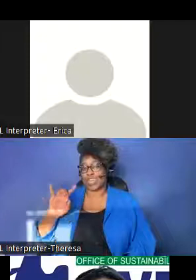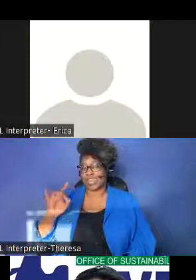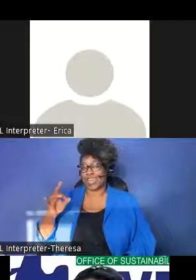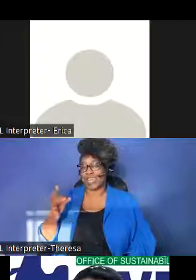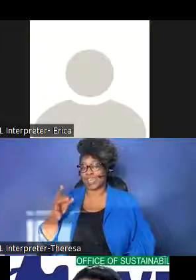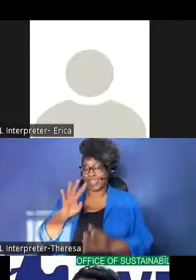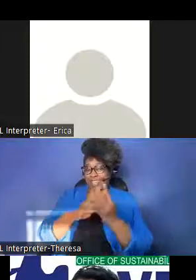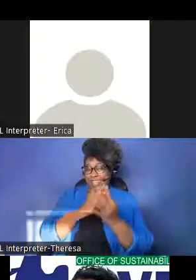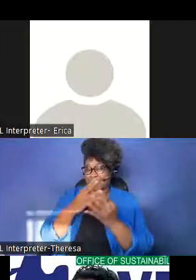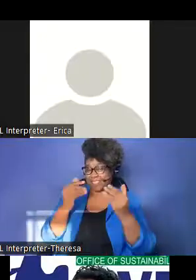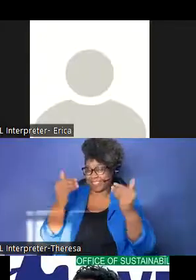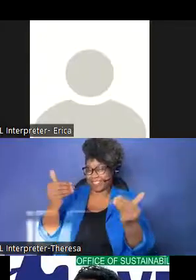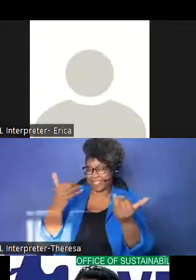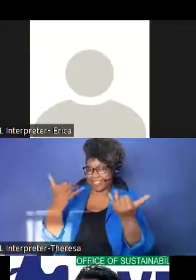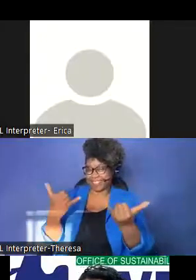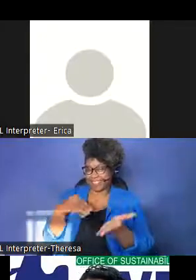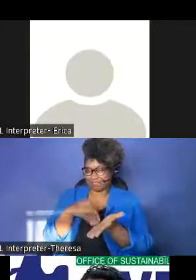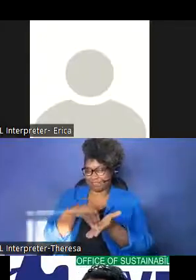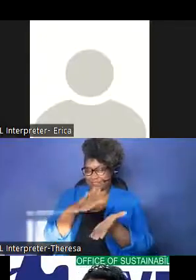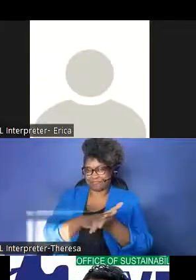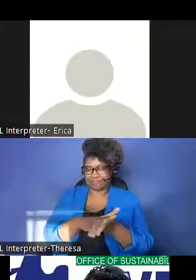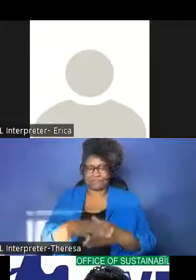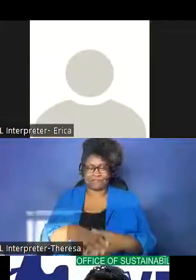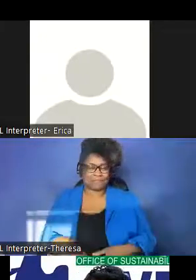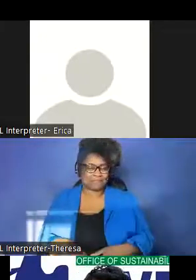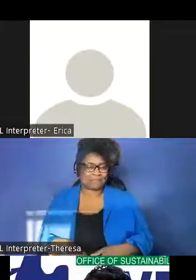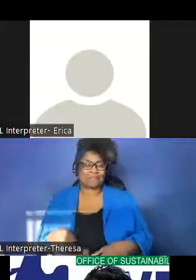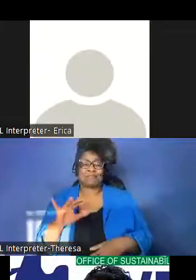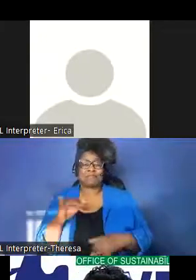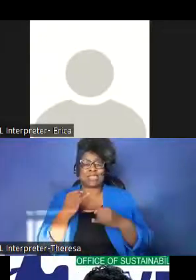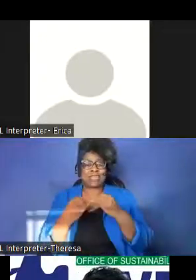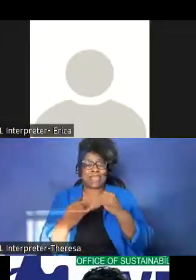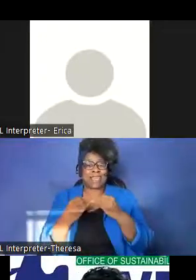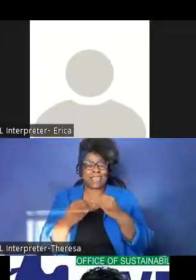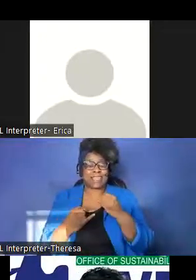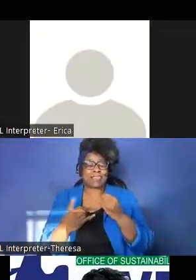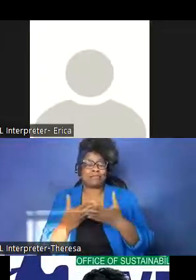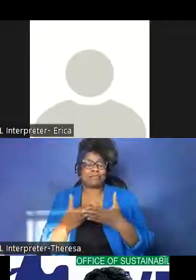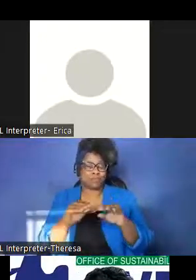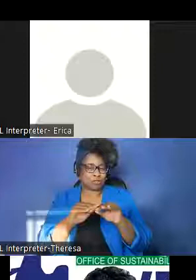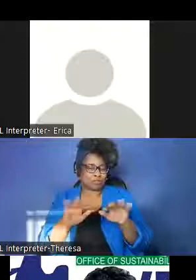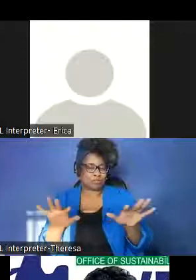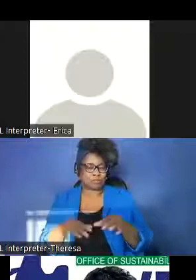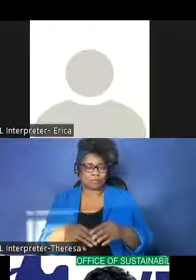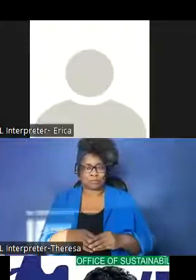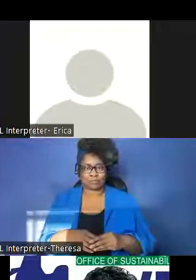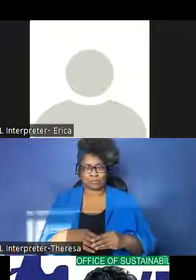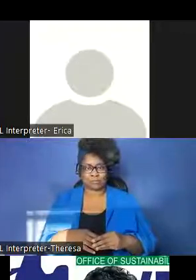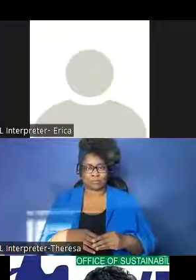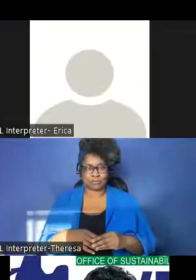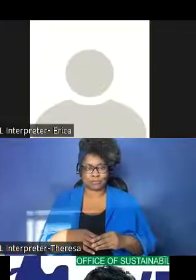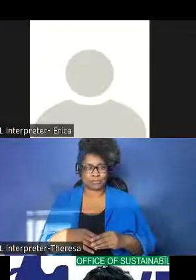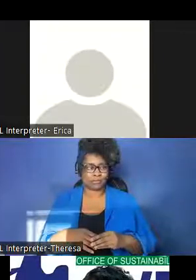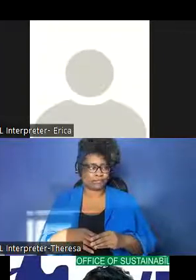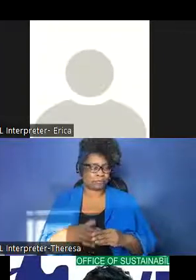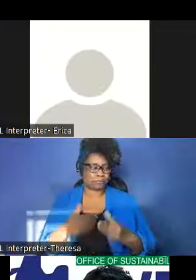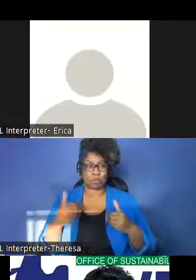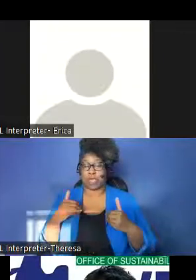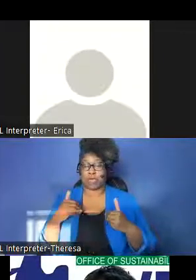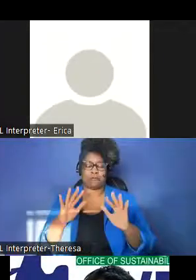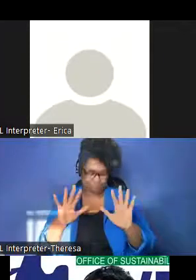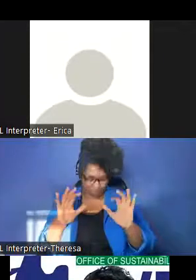calendars. So the very last thing before we move into breakouts, and wow, I'm